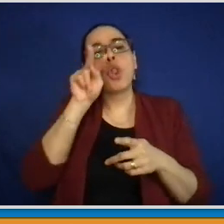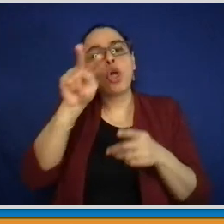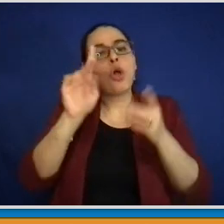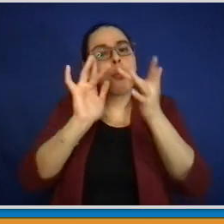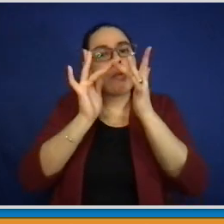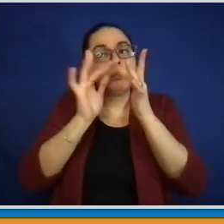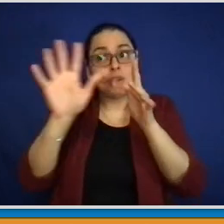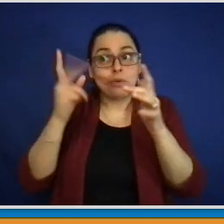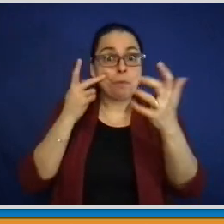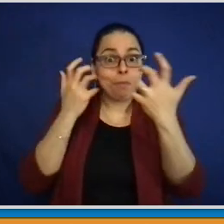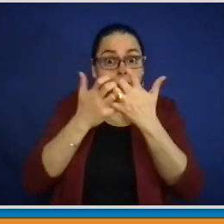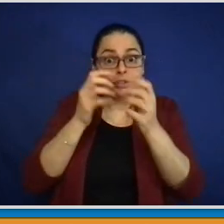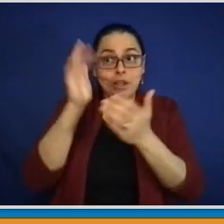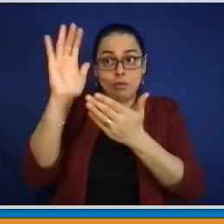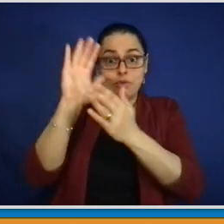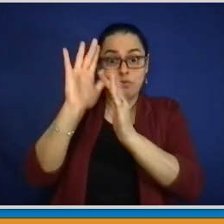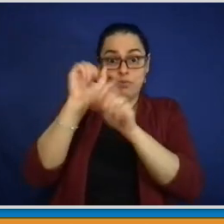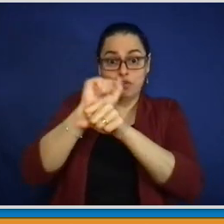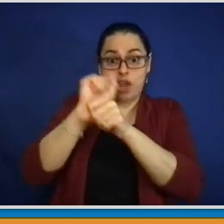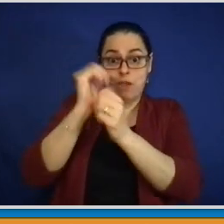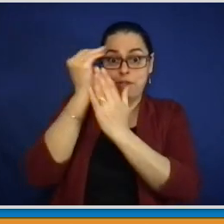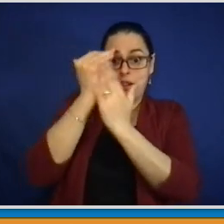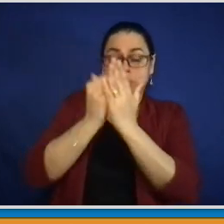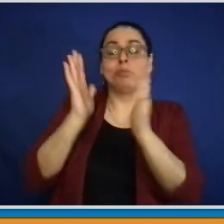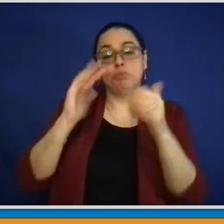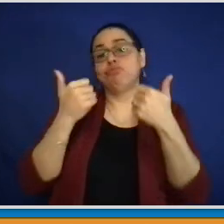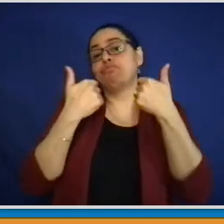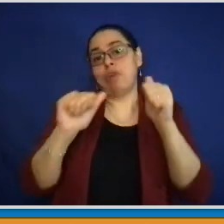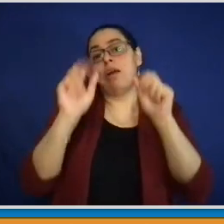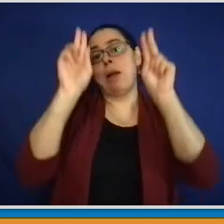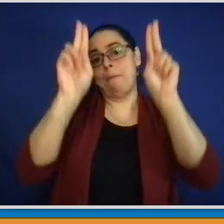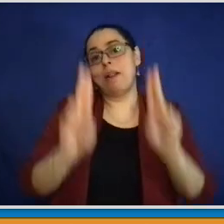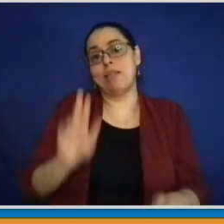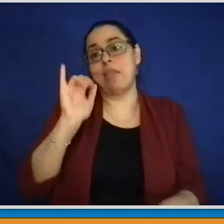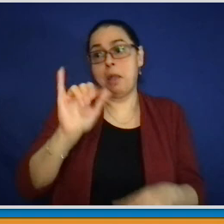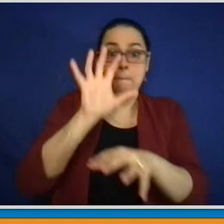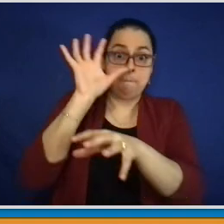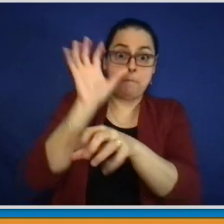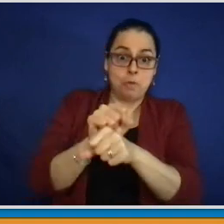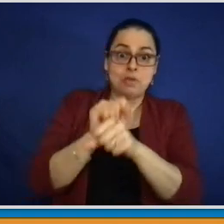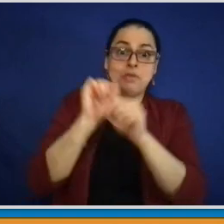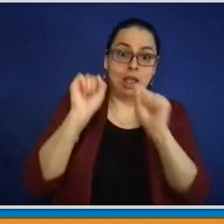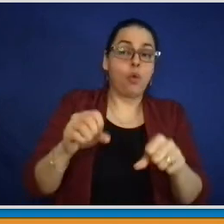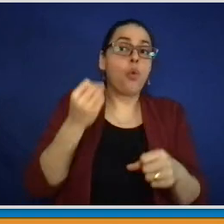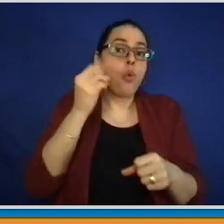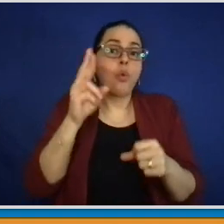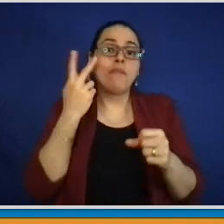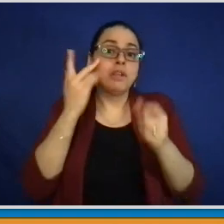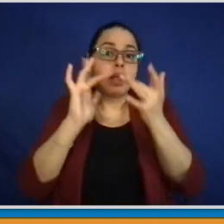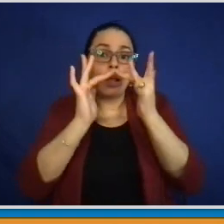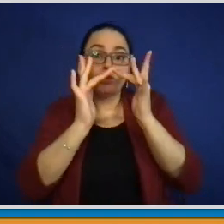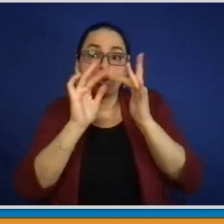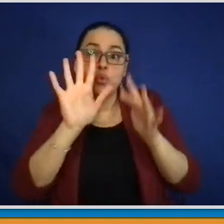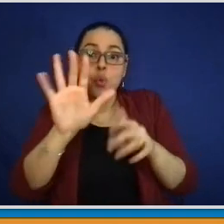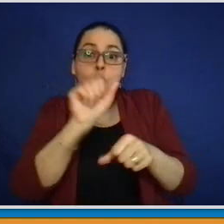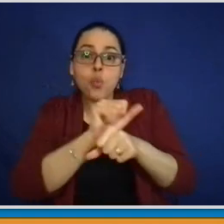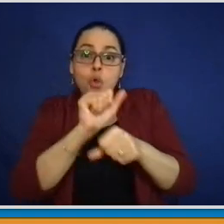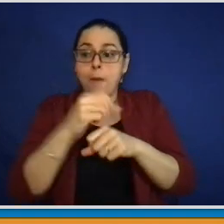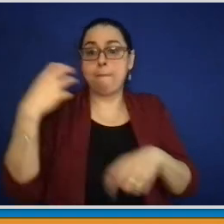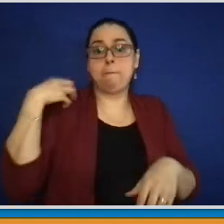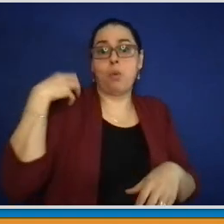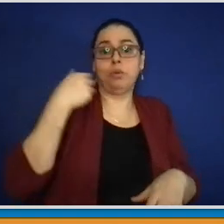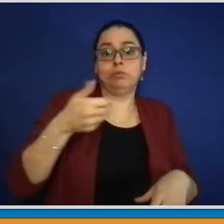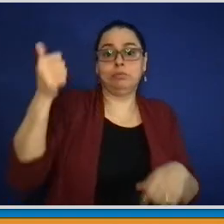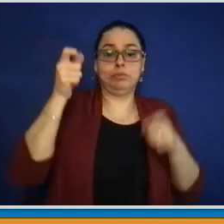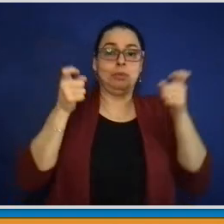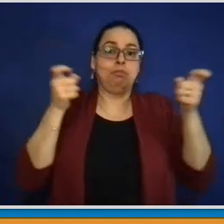way, contact through your workplace if you're an eligible employee through your occupation, and they should be able to be helpful. And we're certainly going to do our